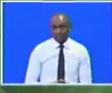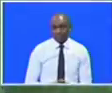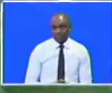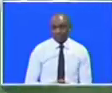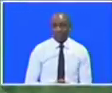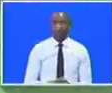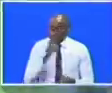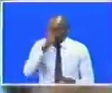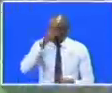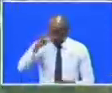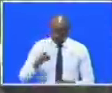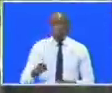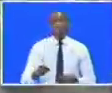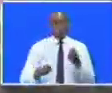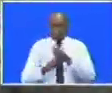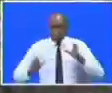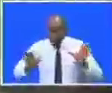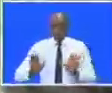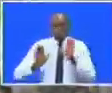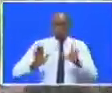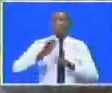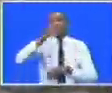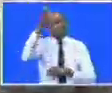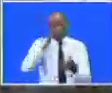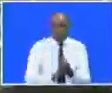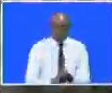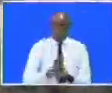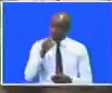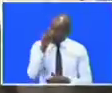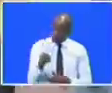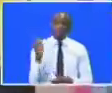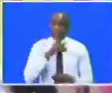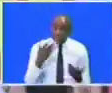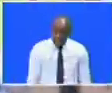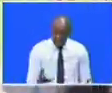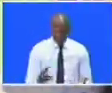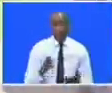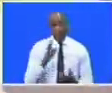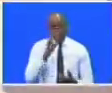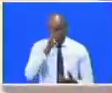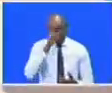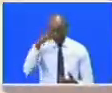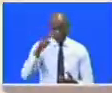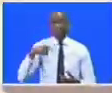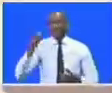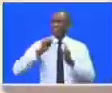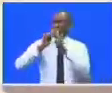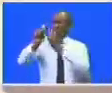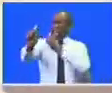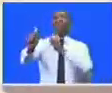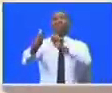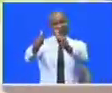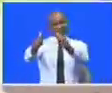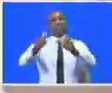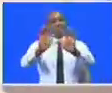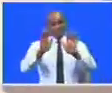The officers pushing the supporters to the other side of the town, and the chase could only end when the officers had managed to push them to a safe distance, and that